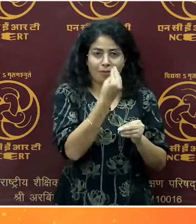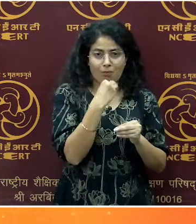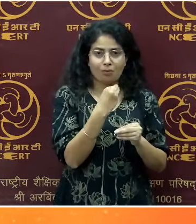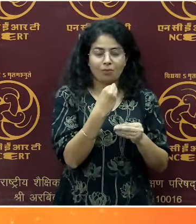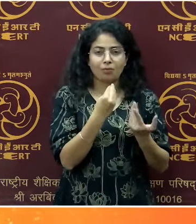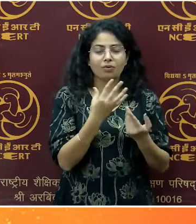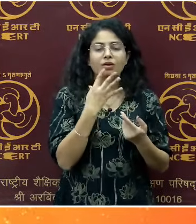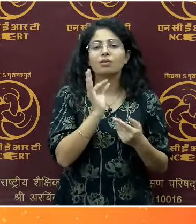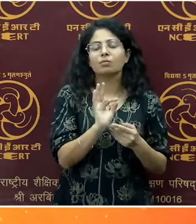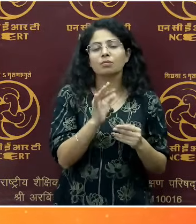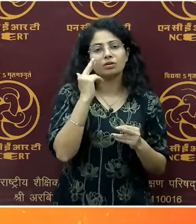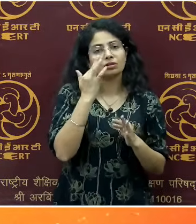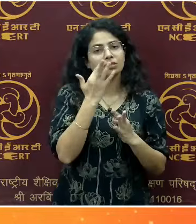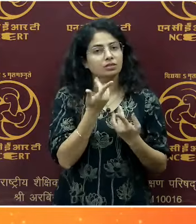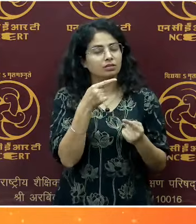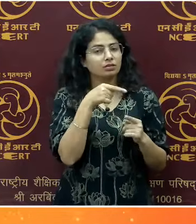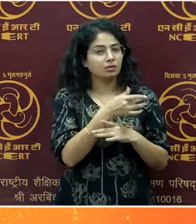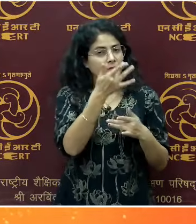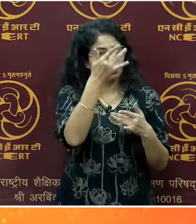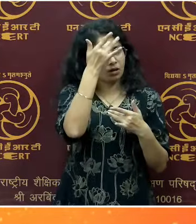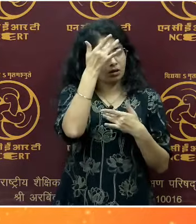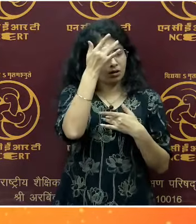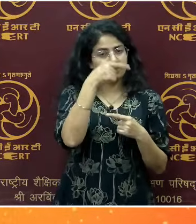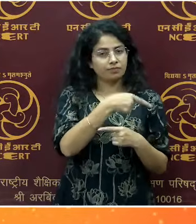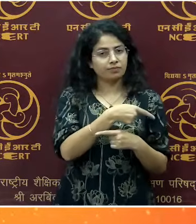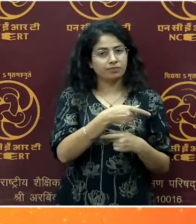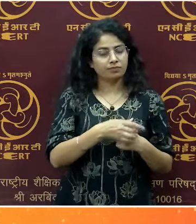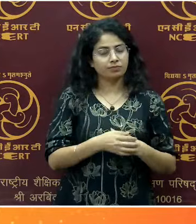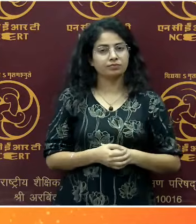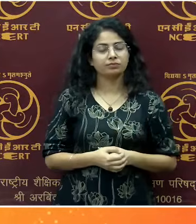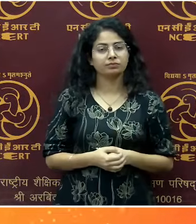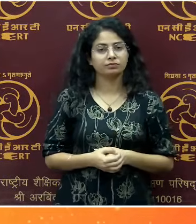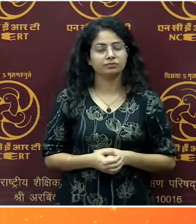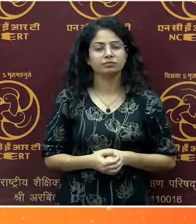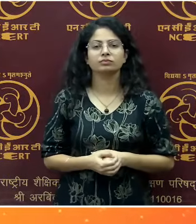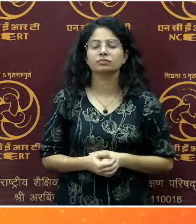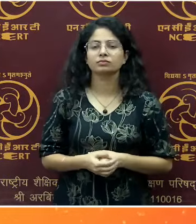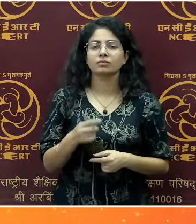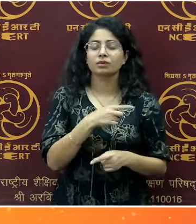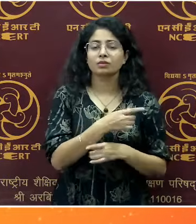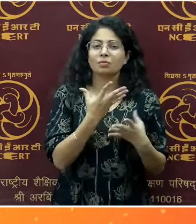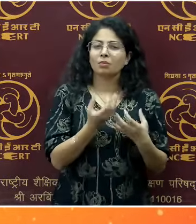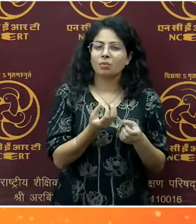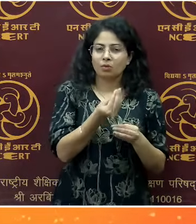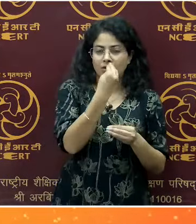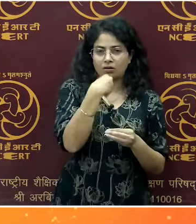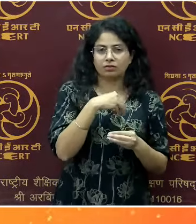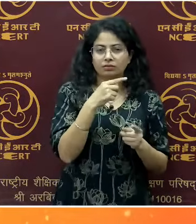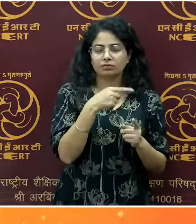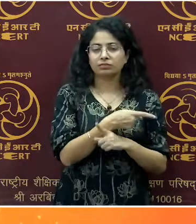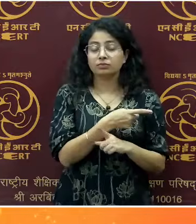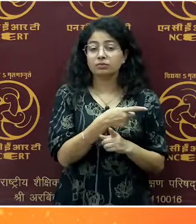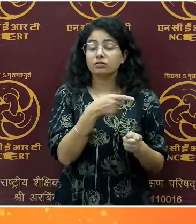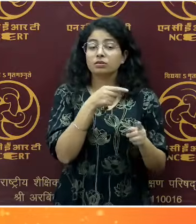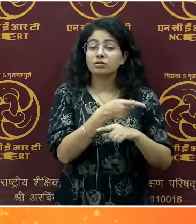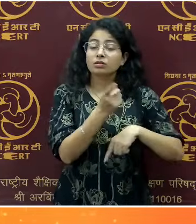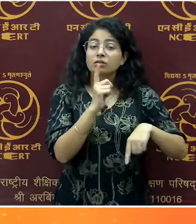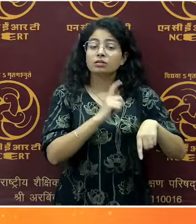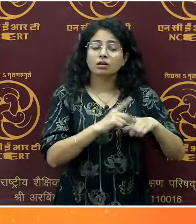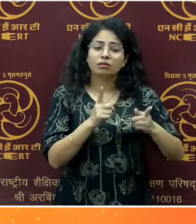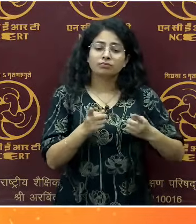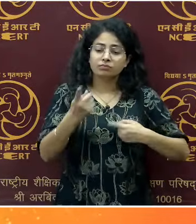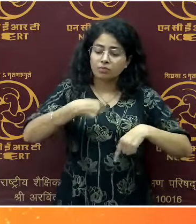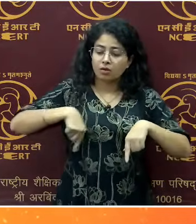grass for most of his health, because he was ill and he was much more in need of that grass, at that time all